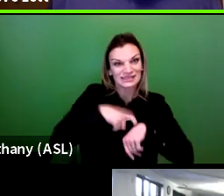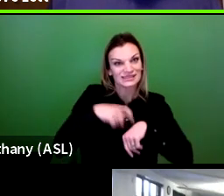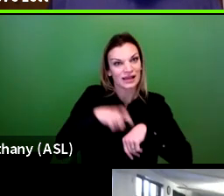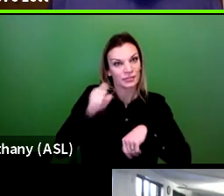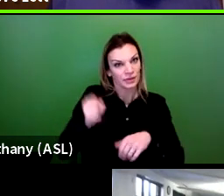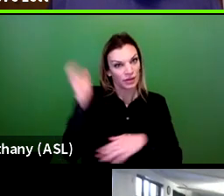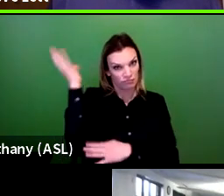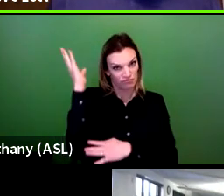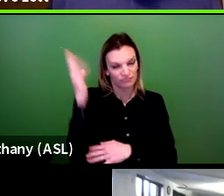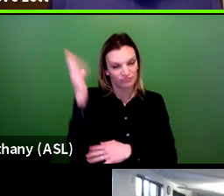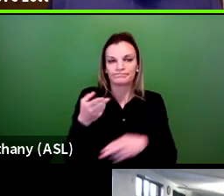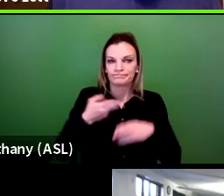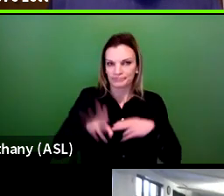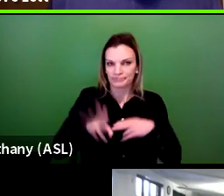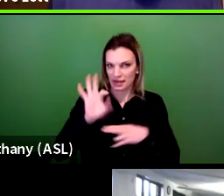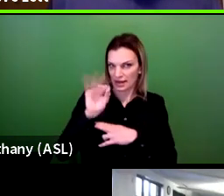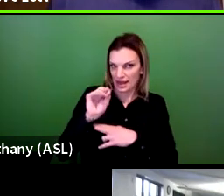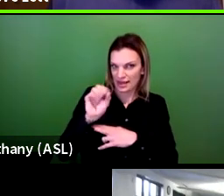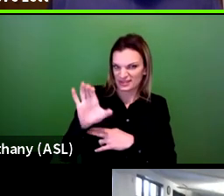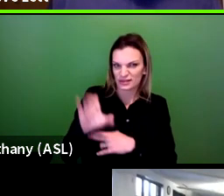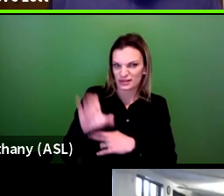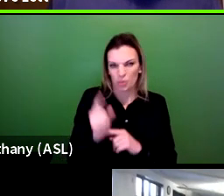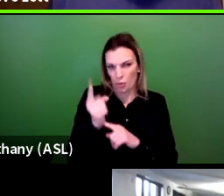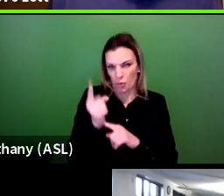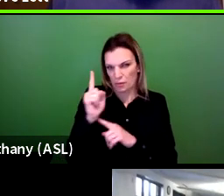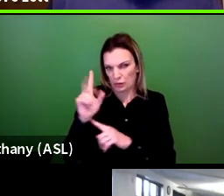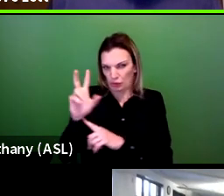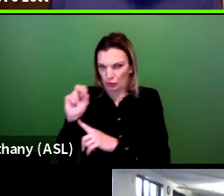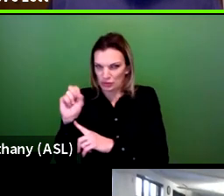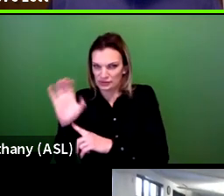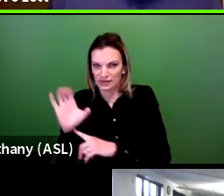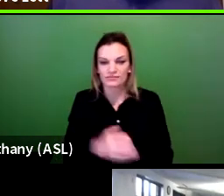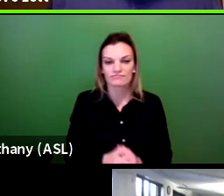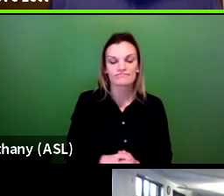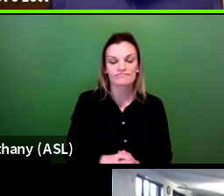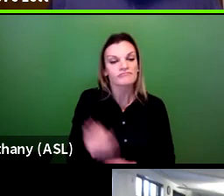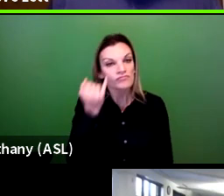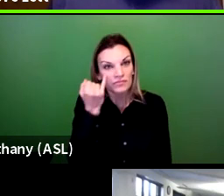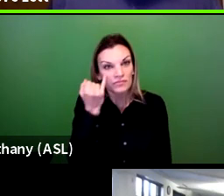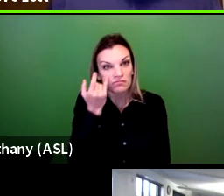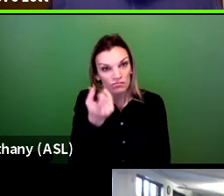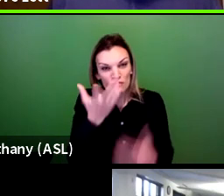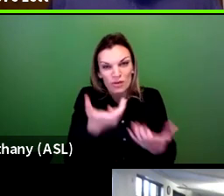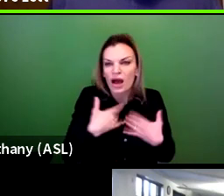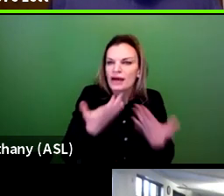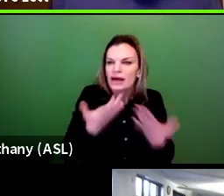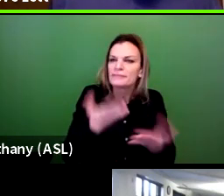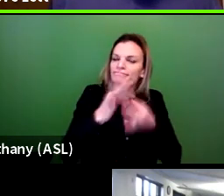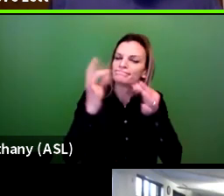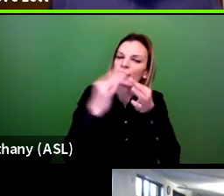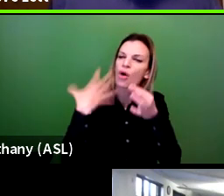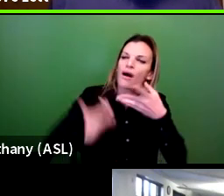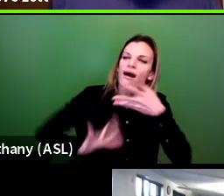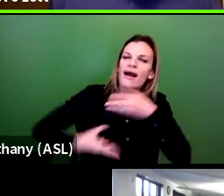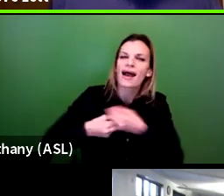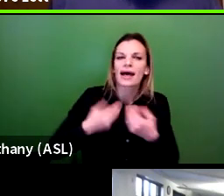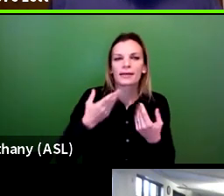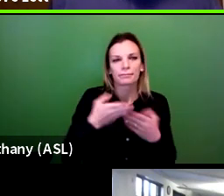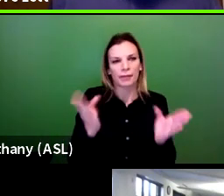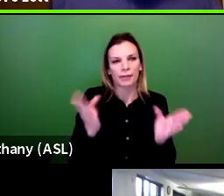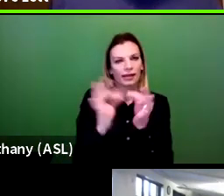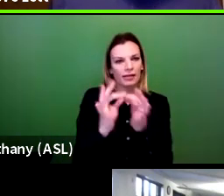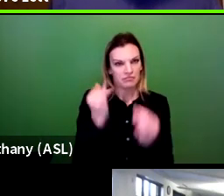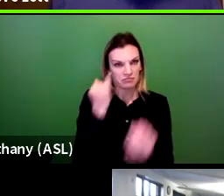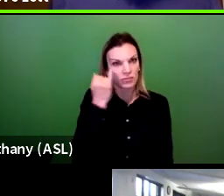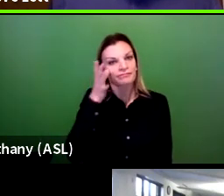the commission. If you would like to submit your thoughts to the commission or participate in public comment in an upcoming session